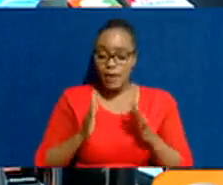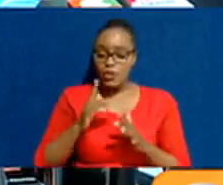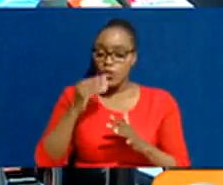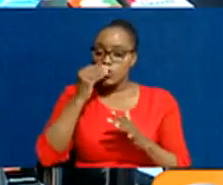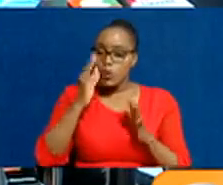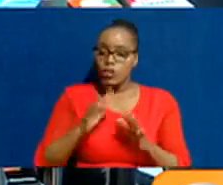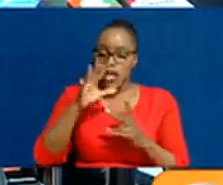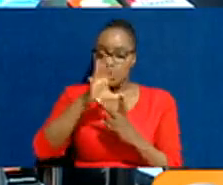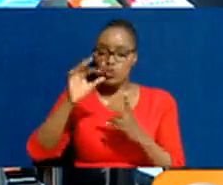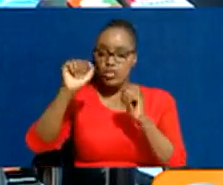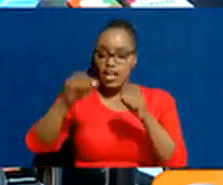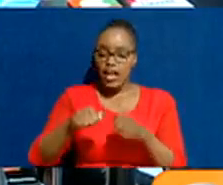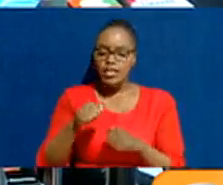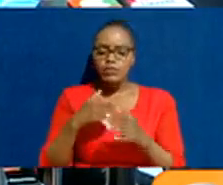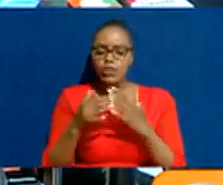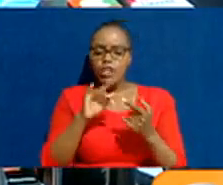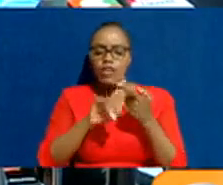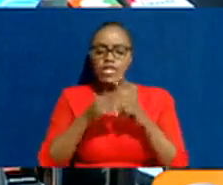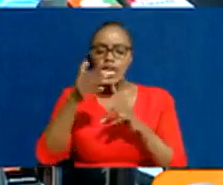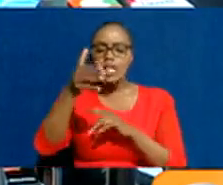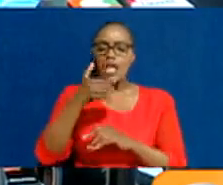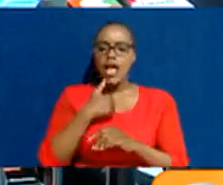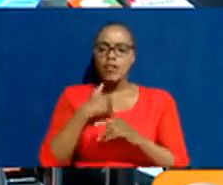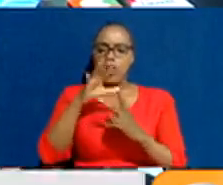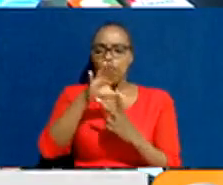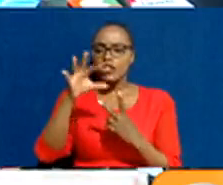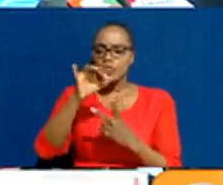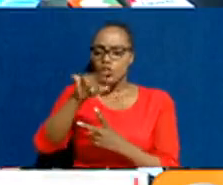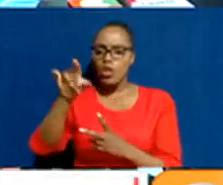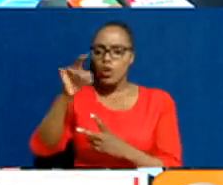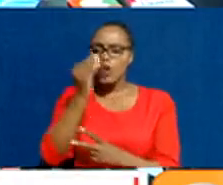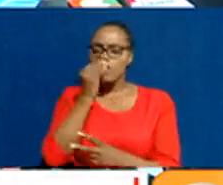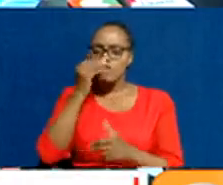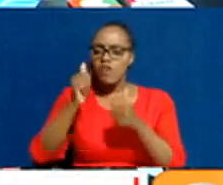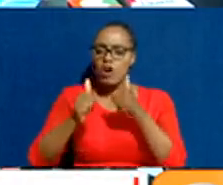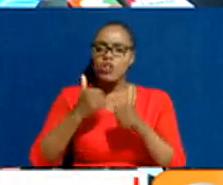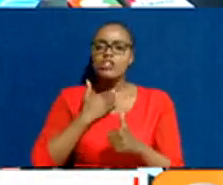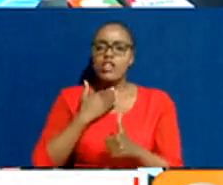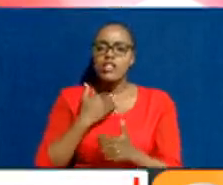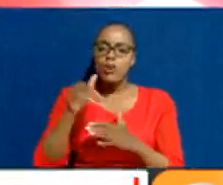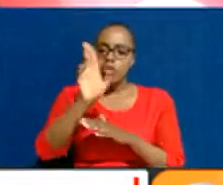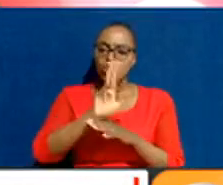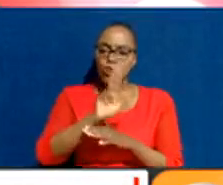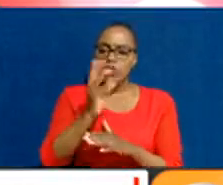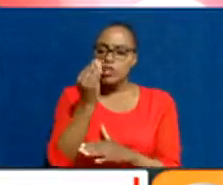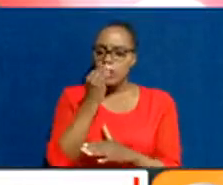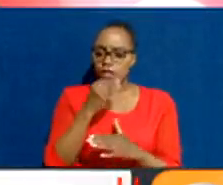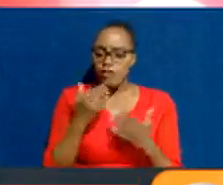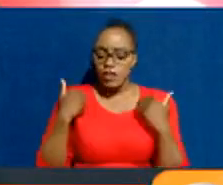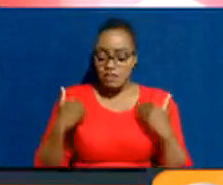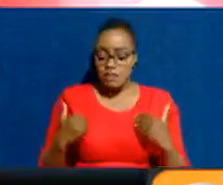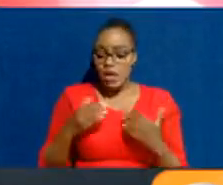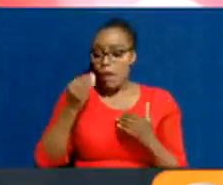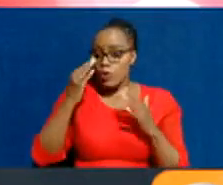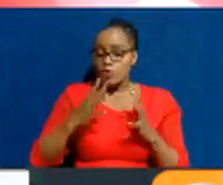a right to choose by looking at the standards that are there to choose the right food that they would want to consume? If I'm a consumer, I